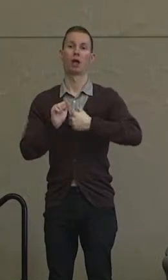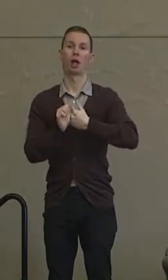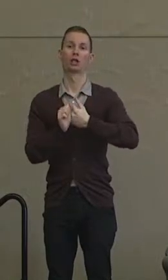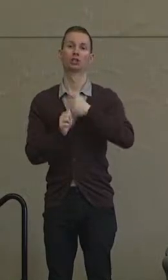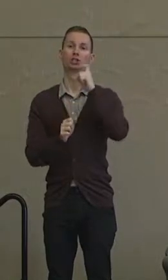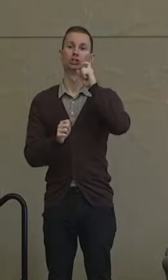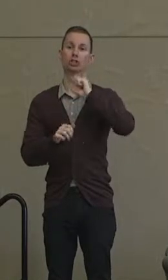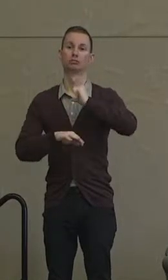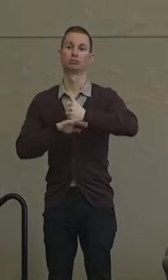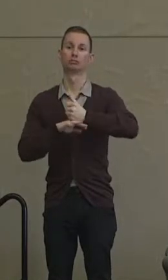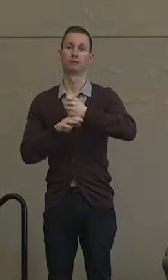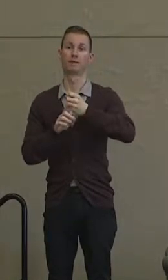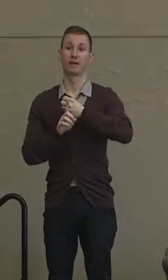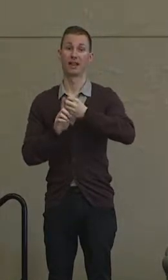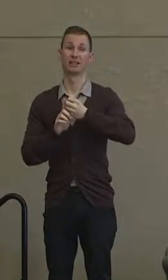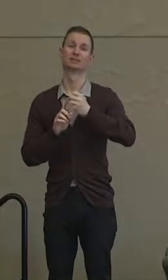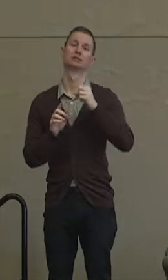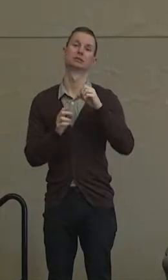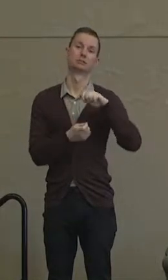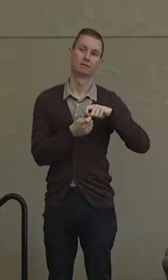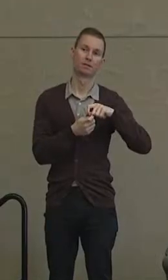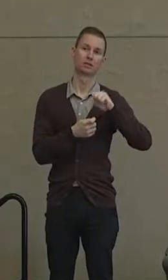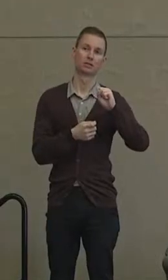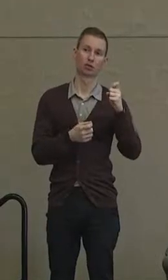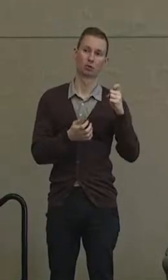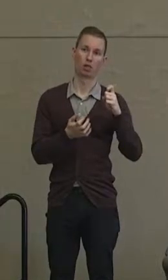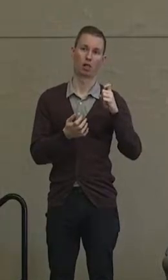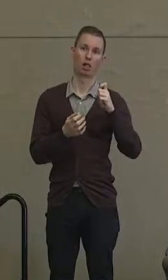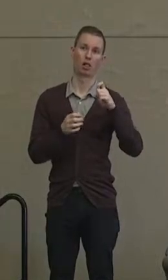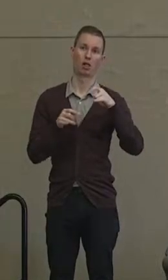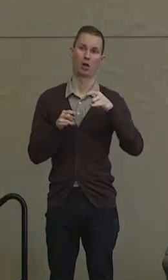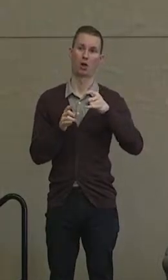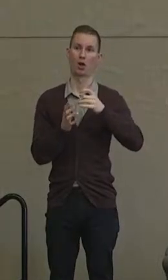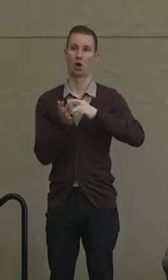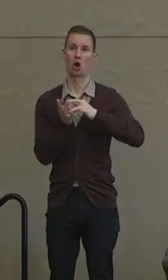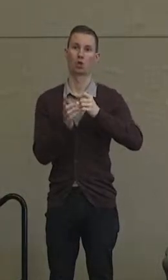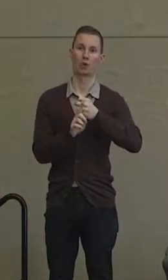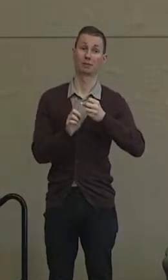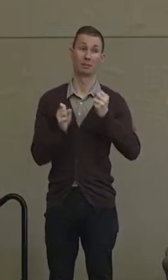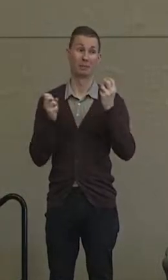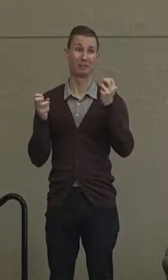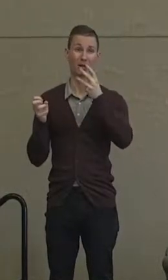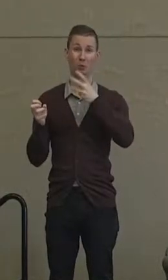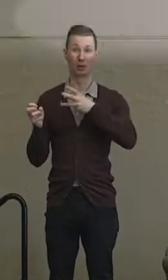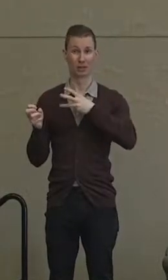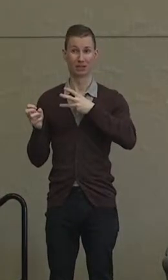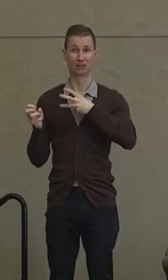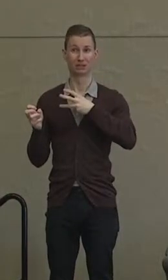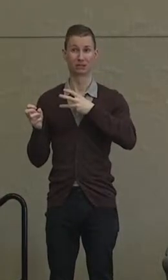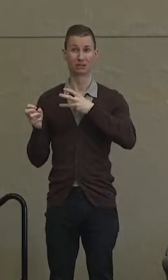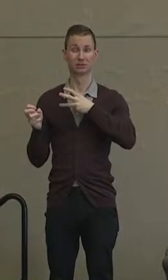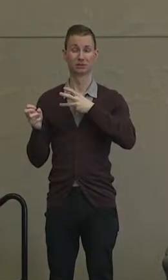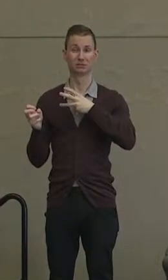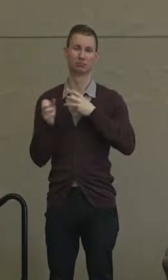harassment, where many women, millions of women, mostly women, have disclosed